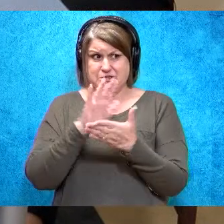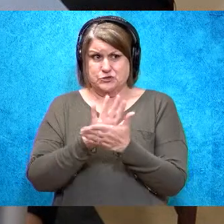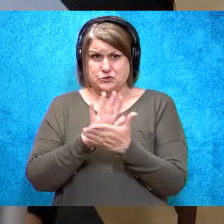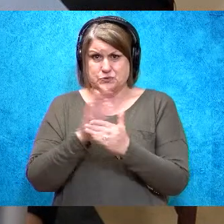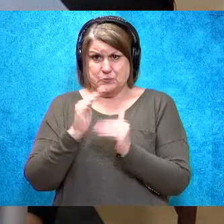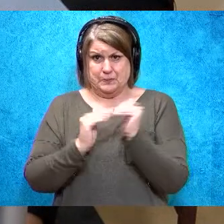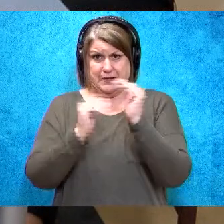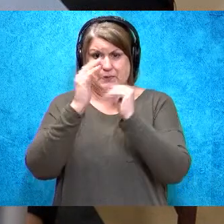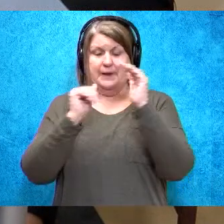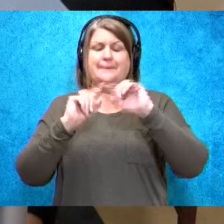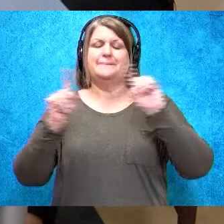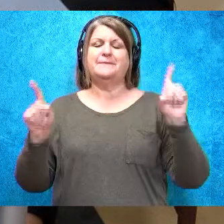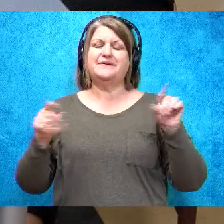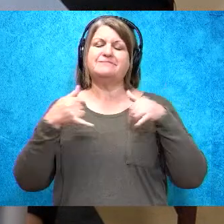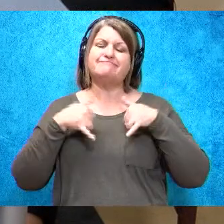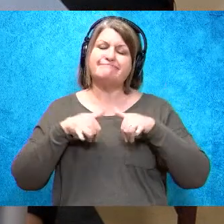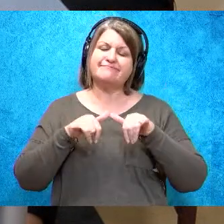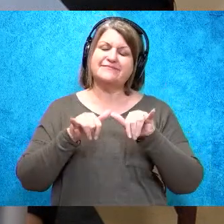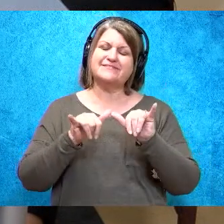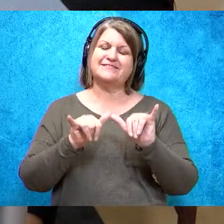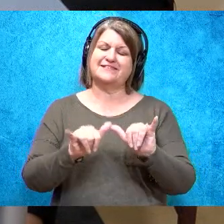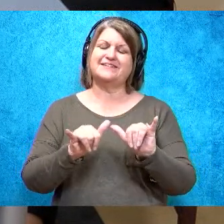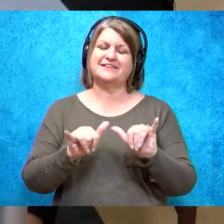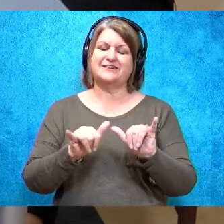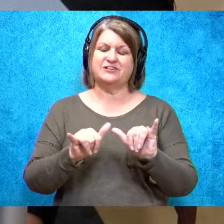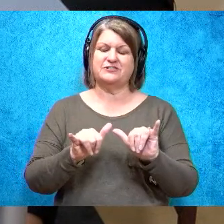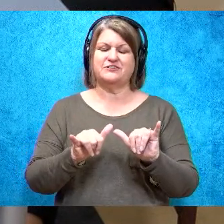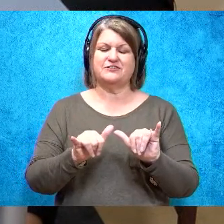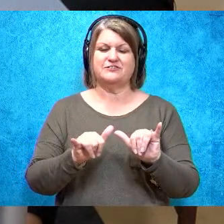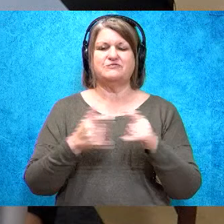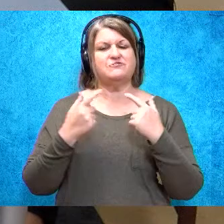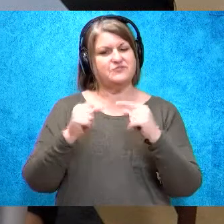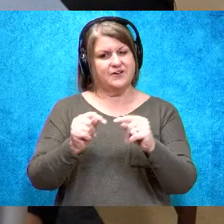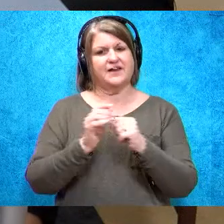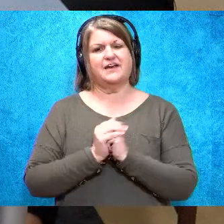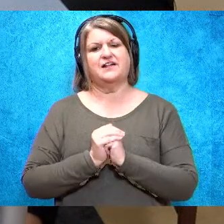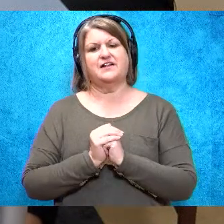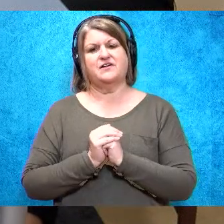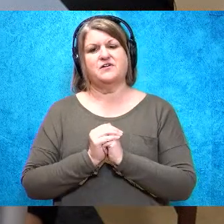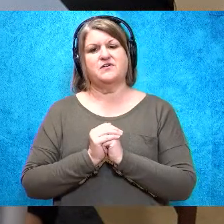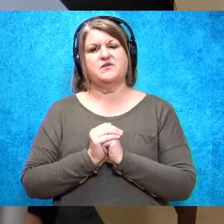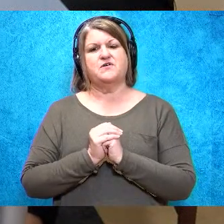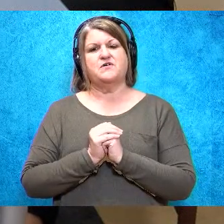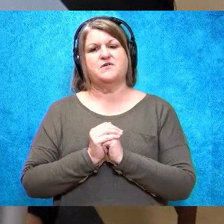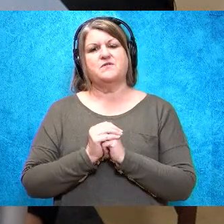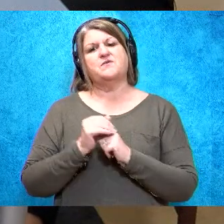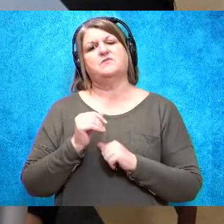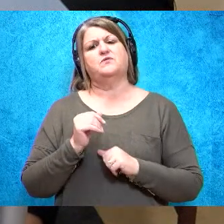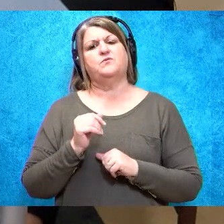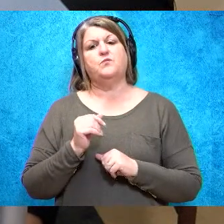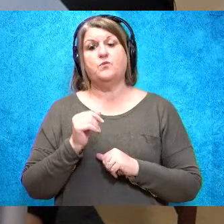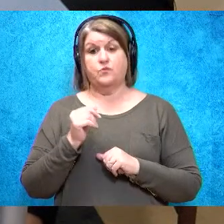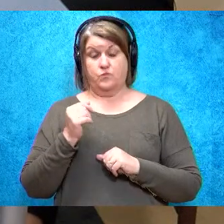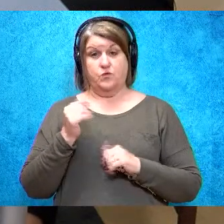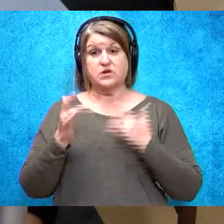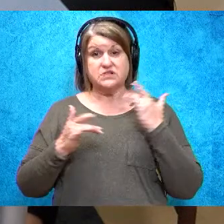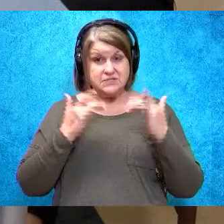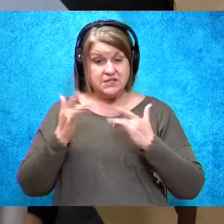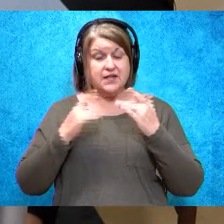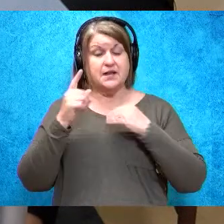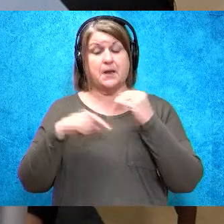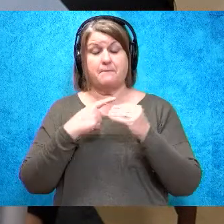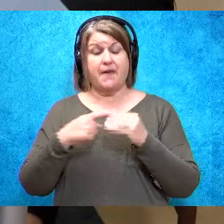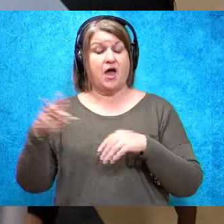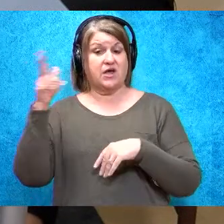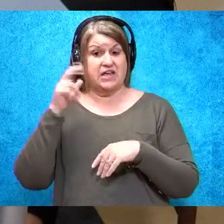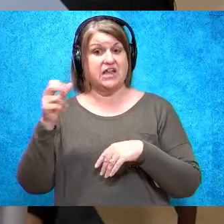hang in there and know that we miss you. We look forward to hearing from you. So reach out to us if you do have